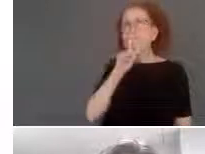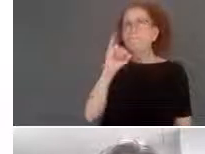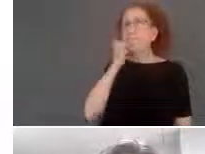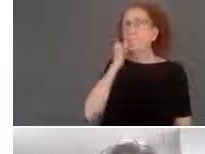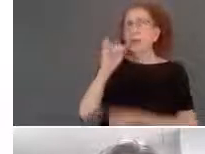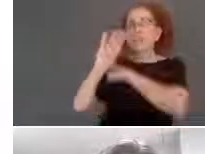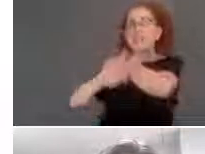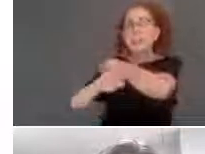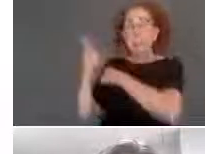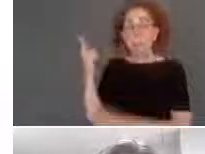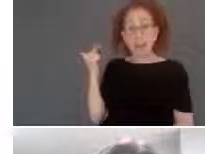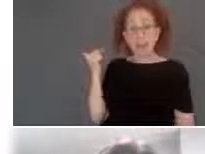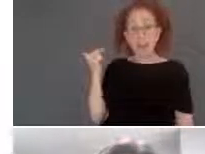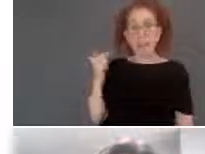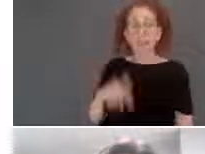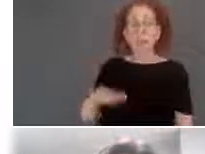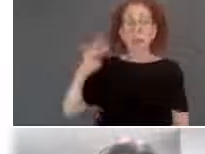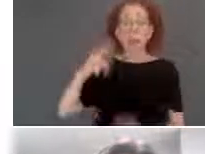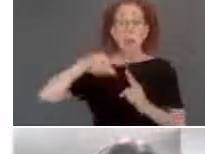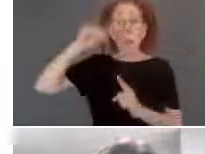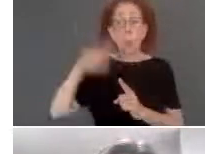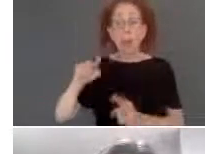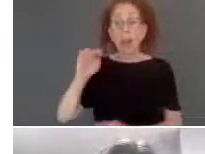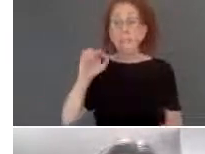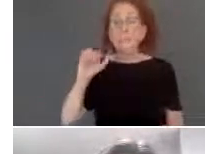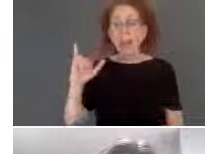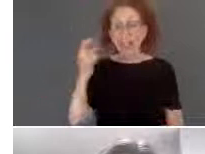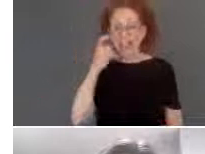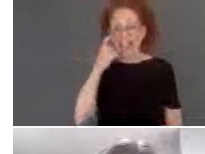September of last year. Their third wave was in May of this year.